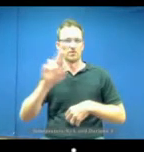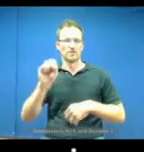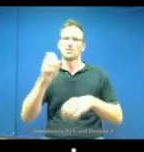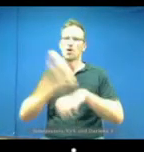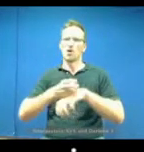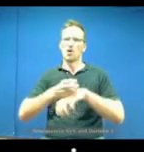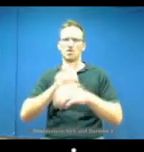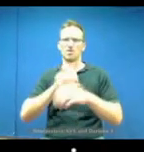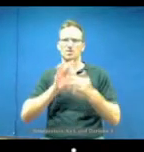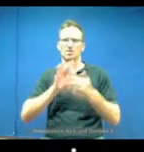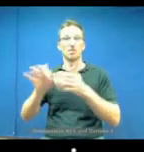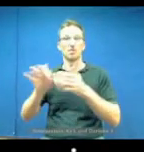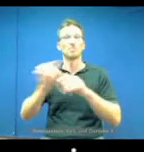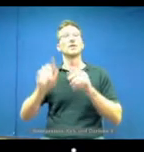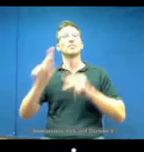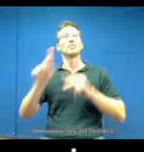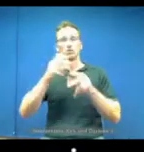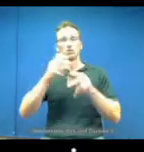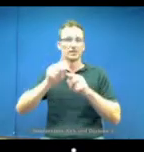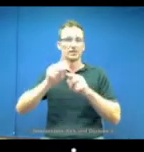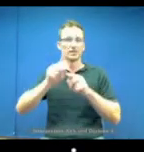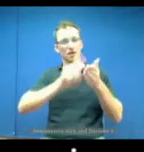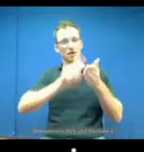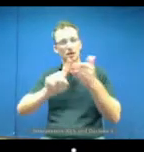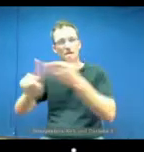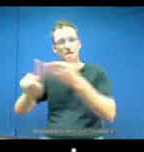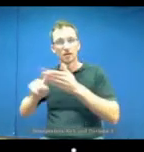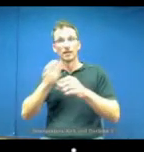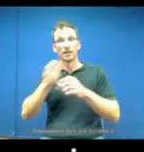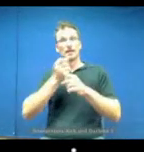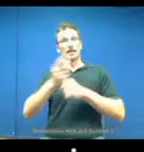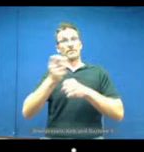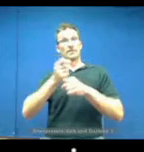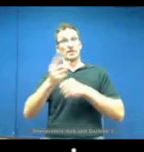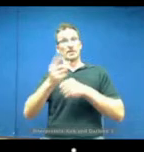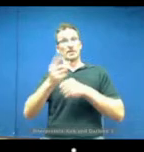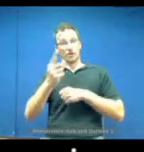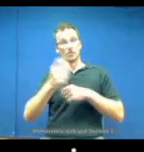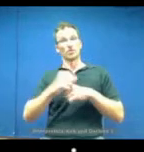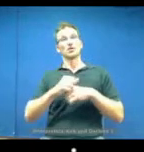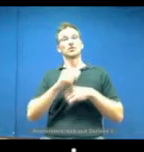2 to 4 million women are battered annually by intimate partners.